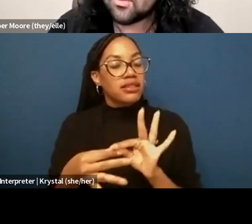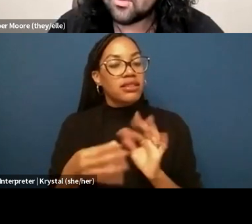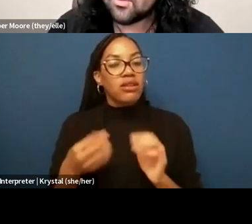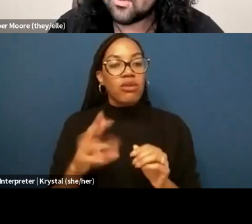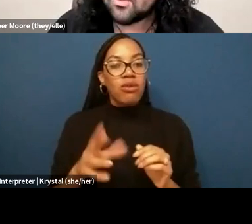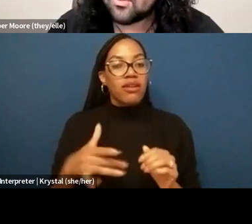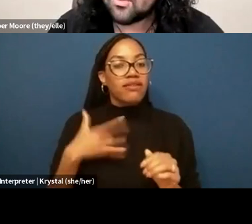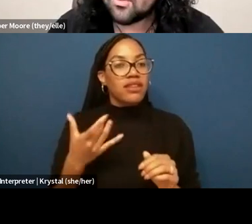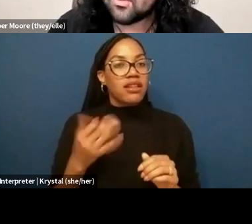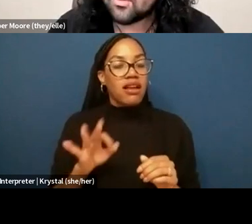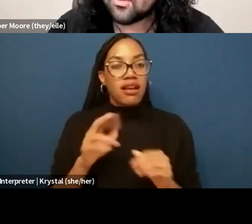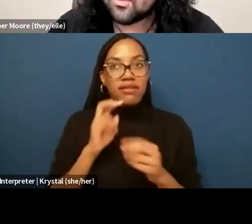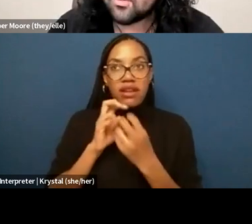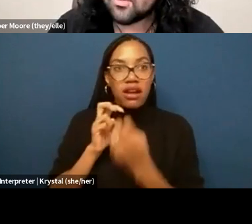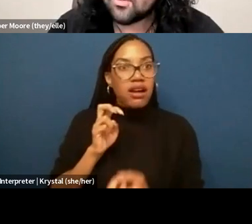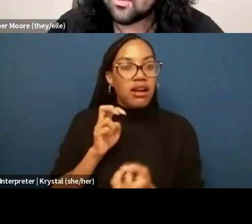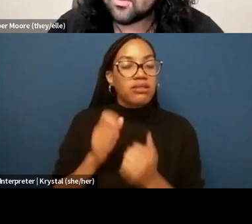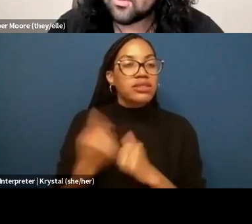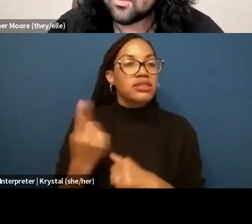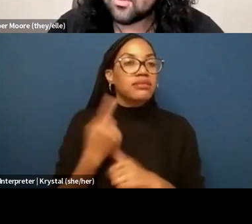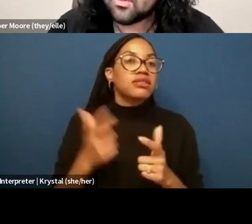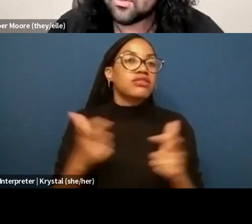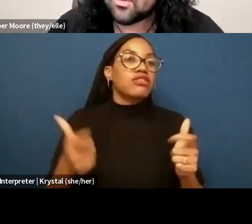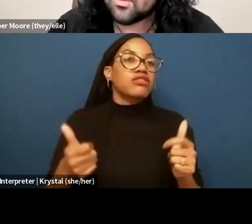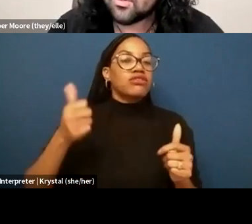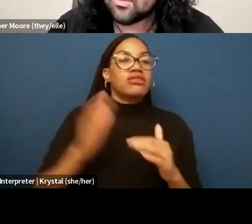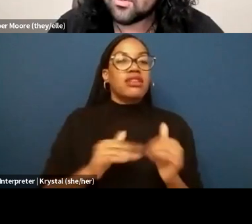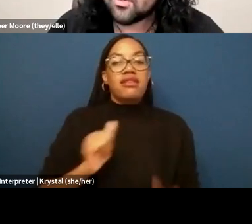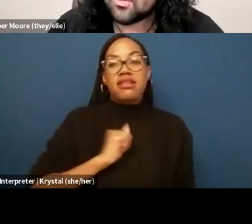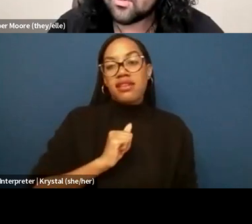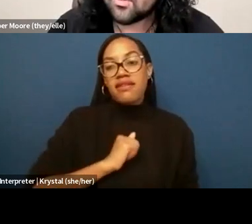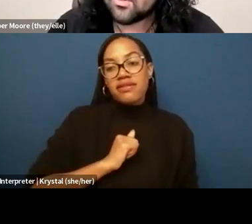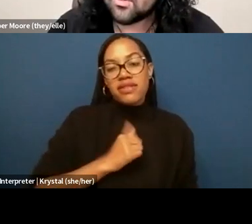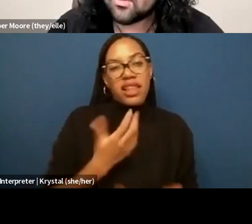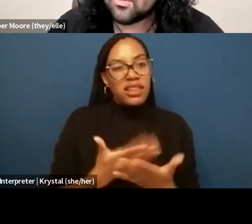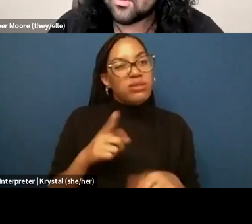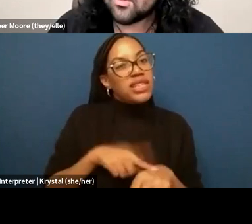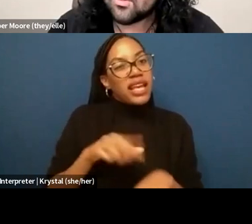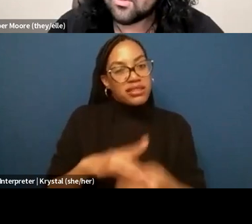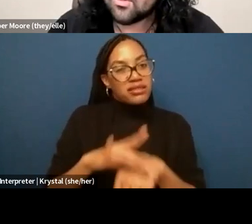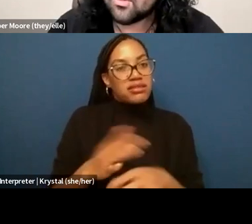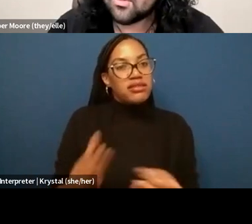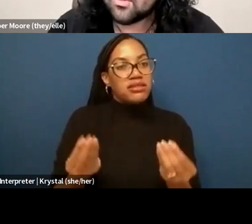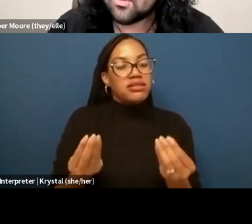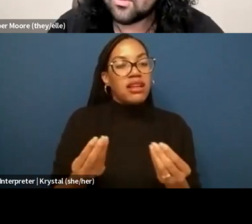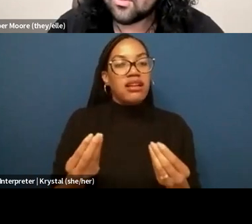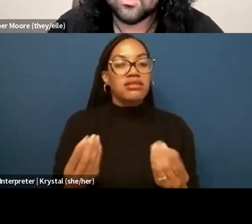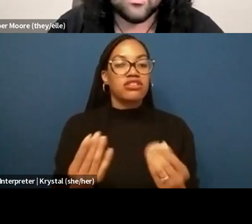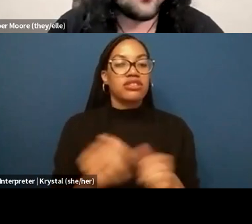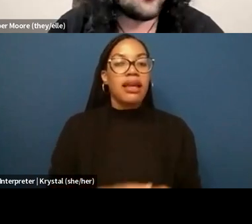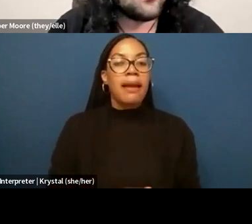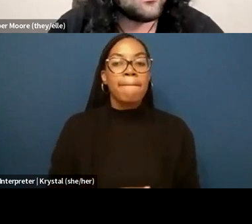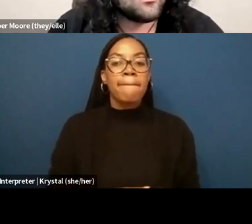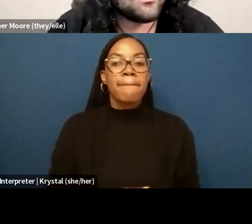of engagement with something larger than ourselves and the intangible. And so in trying to resist